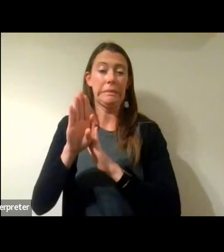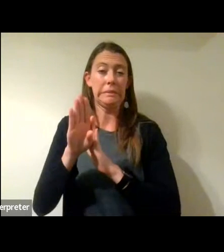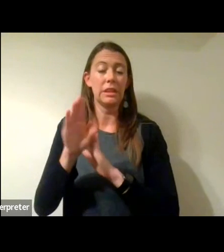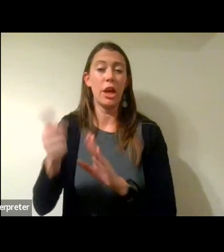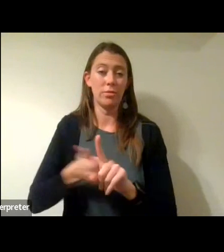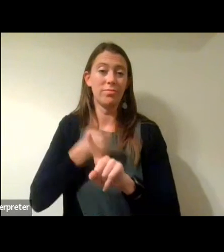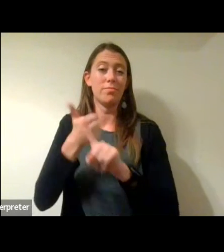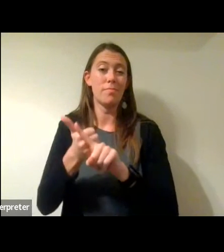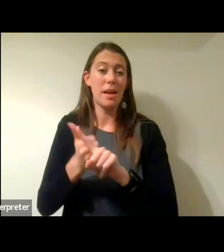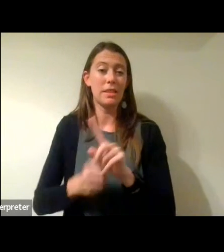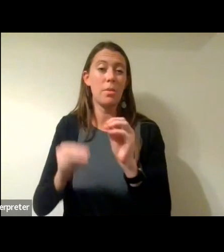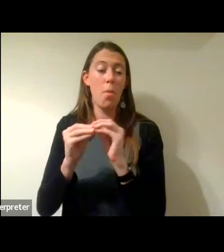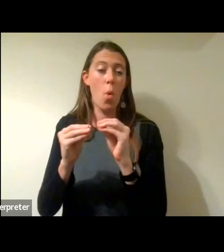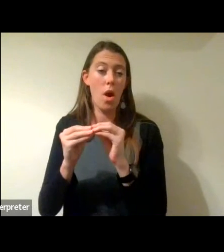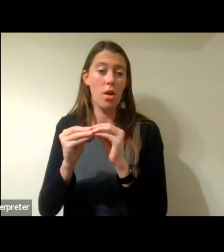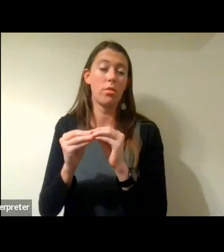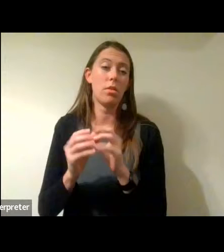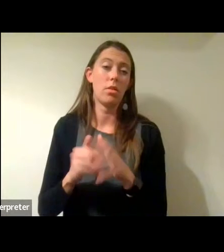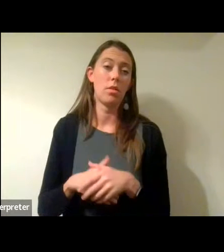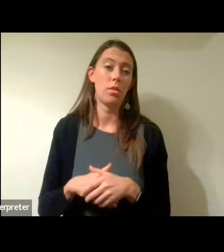Again, with the highest rates and